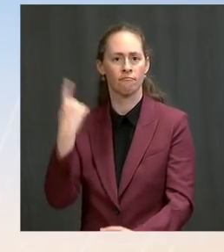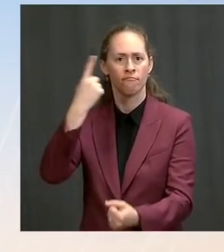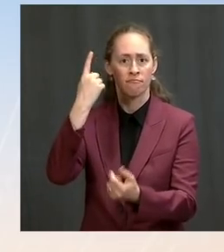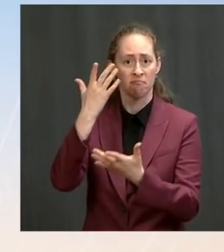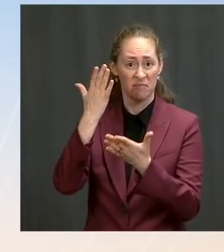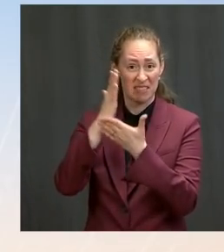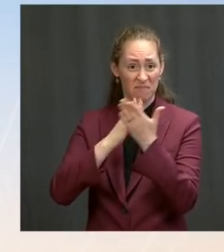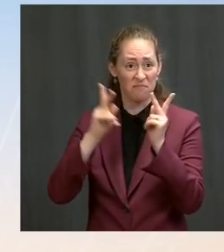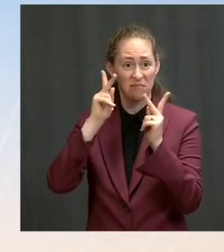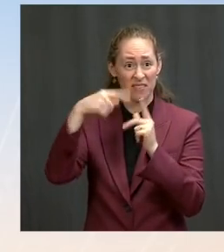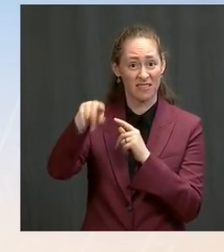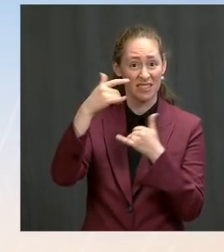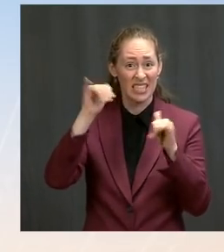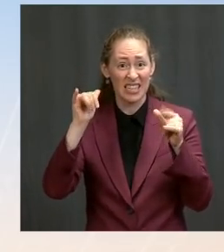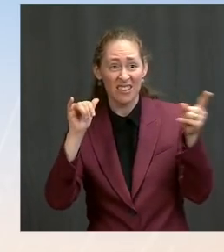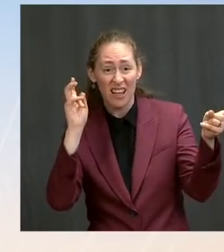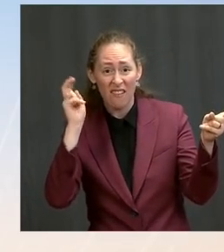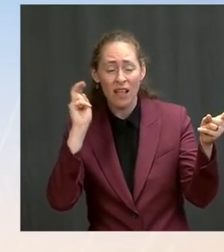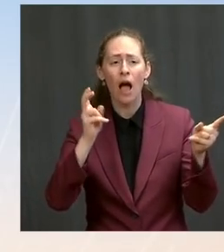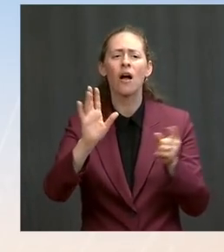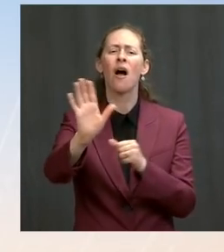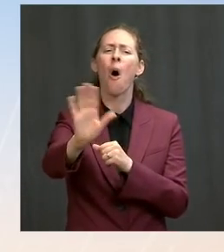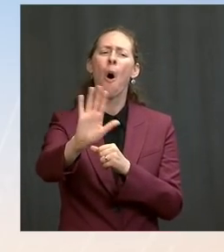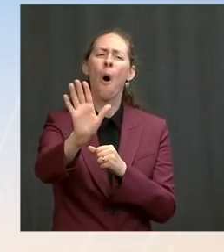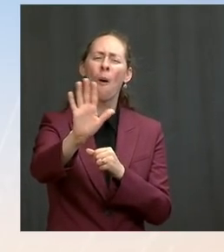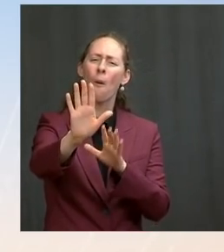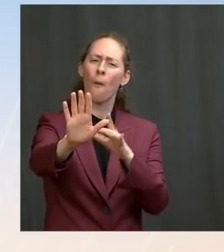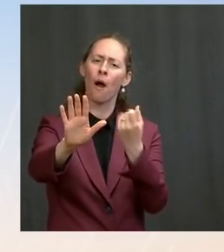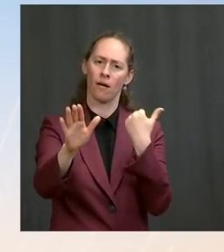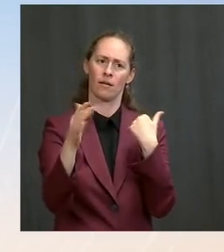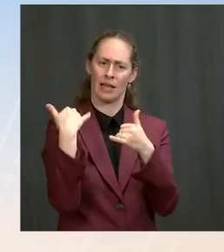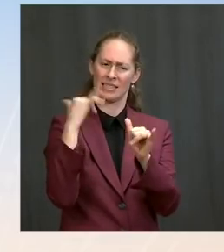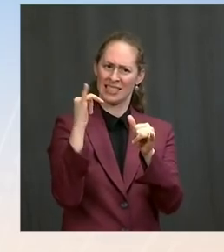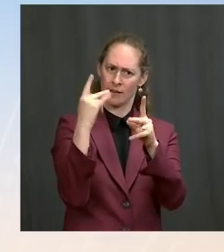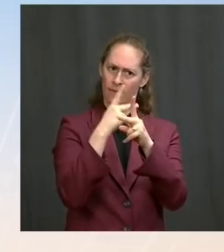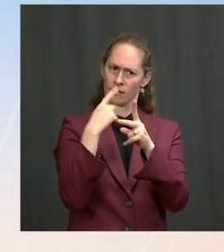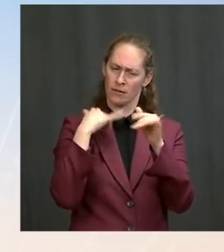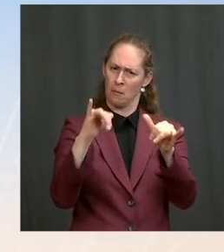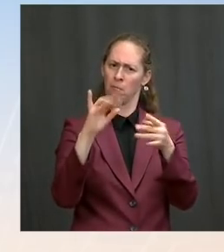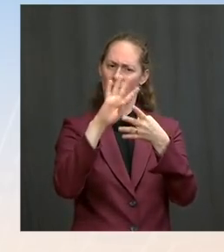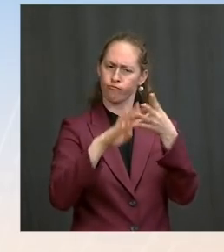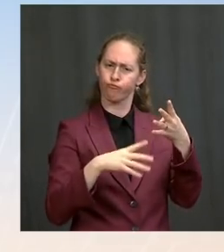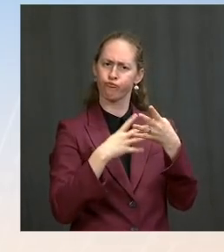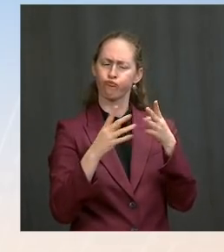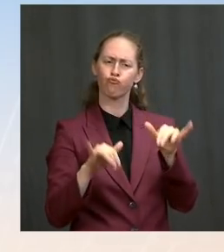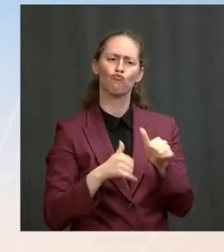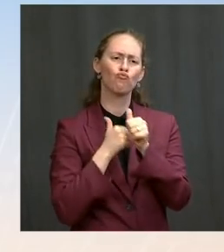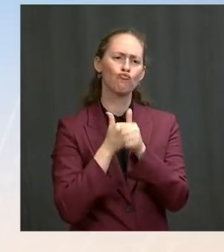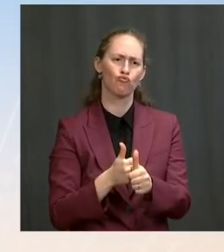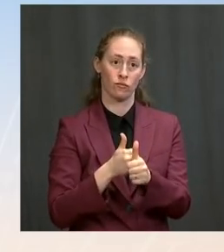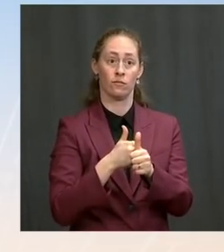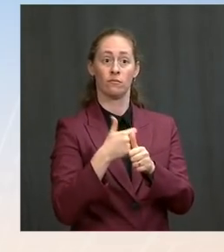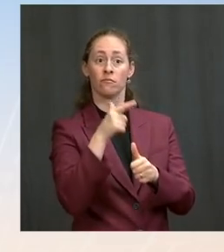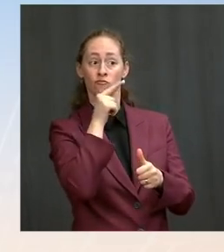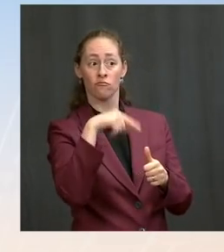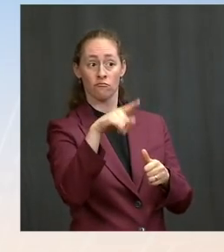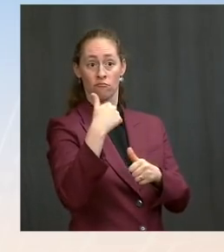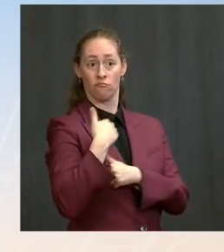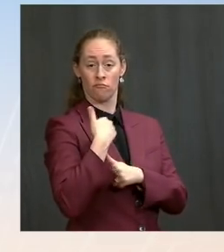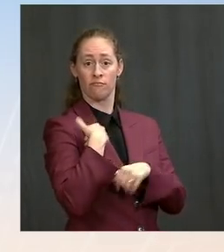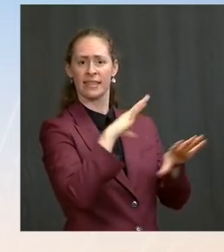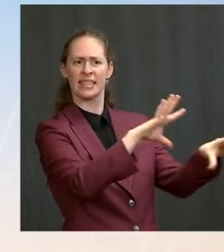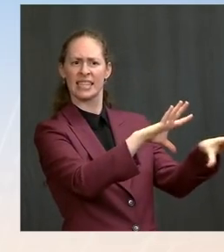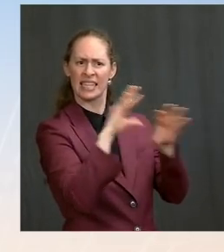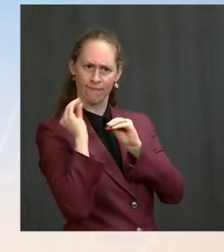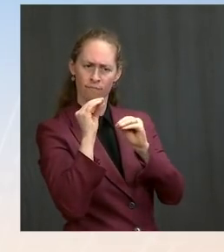We're working to do that, which is what I conveyed on Friday. We're working to do that on the timeline in advance of the withdrawal of U.S. troops. I would also note, though, that we will still